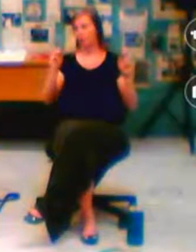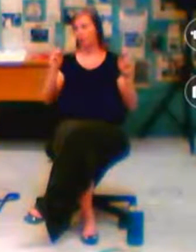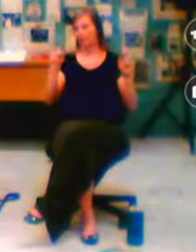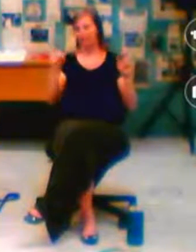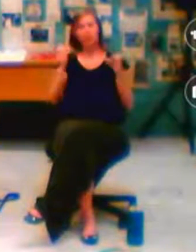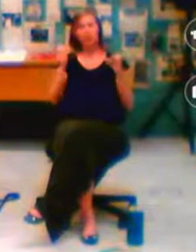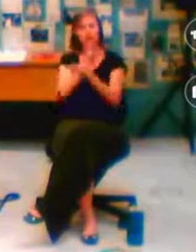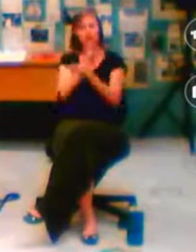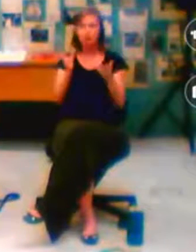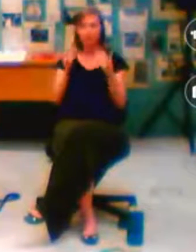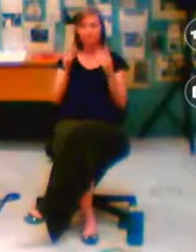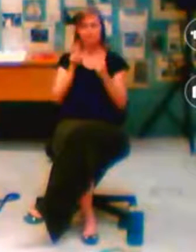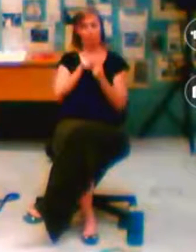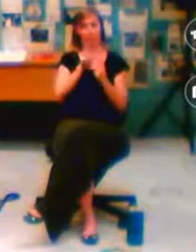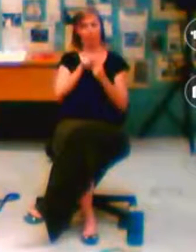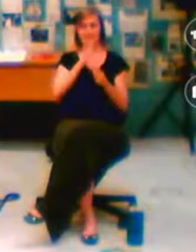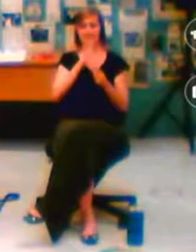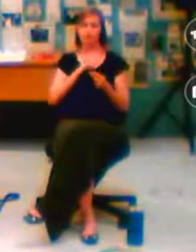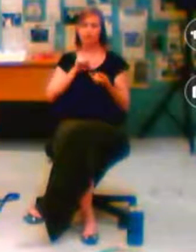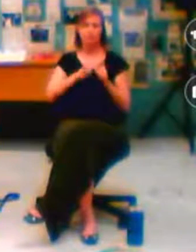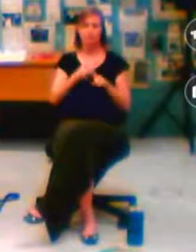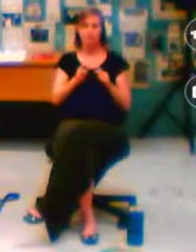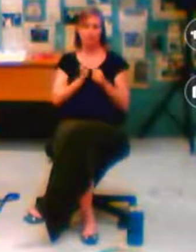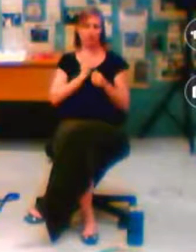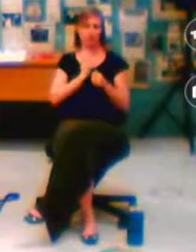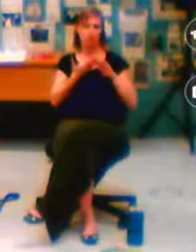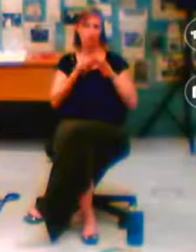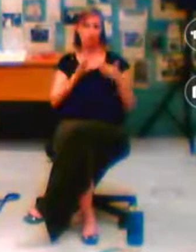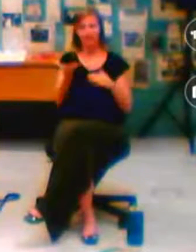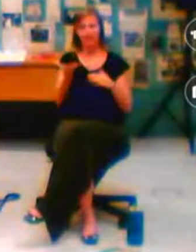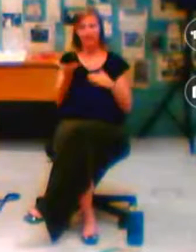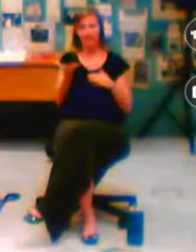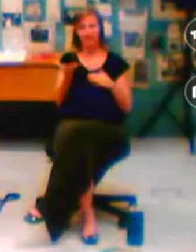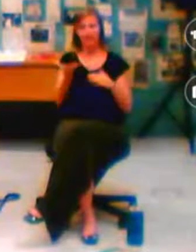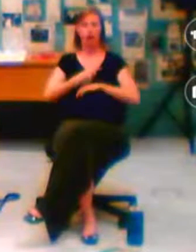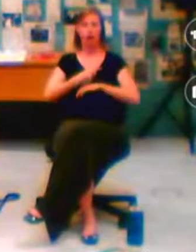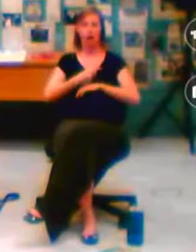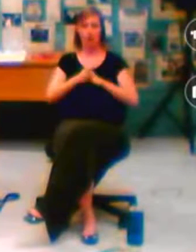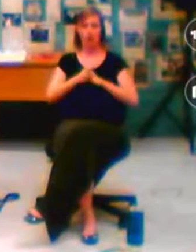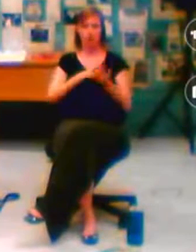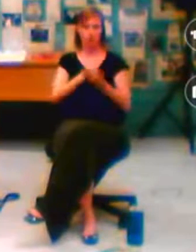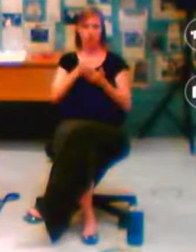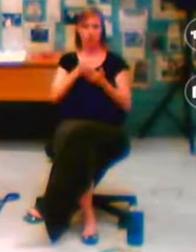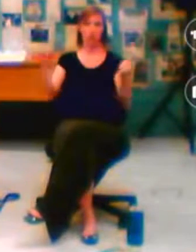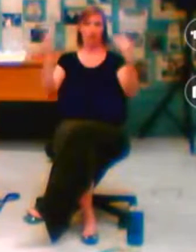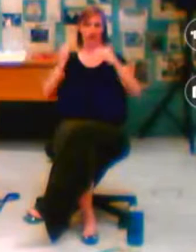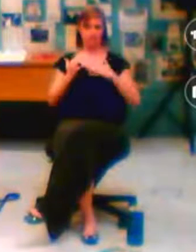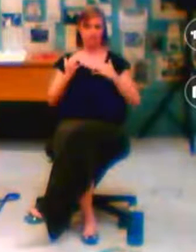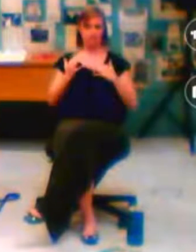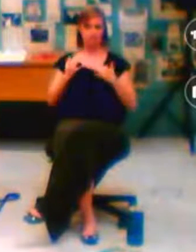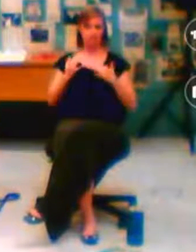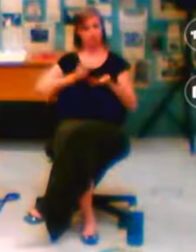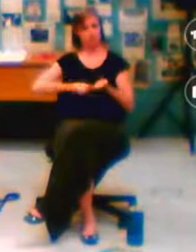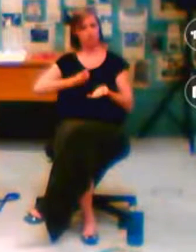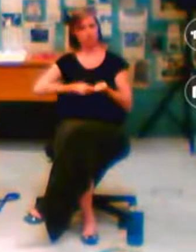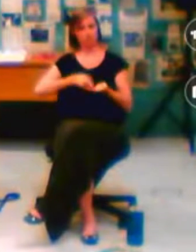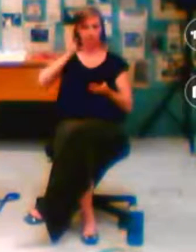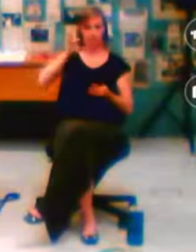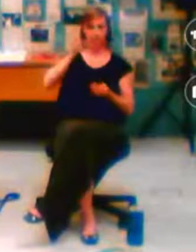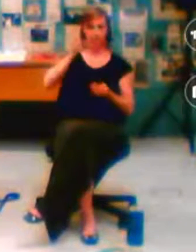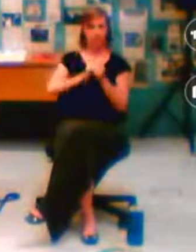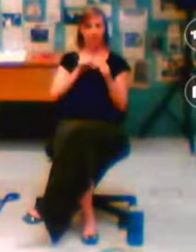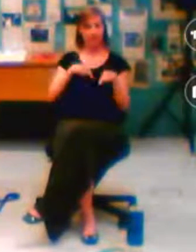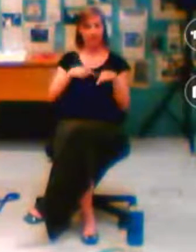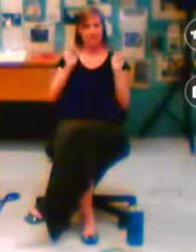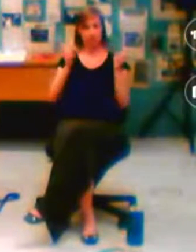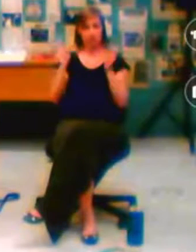to sit this long healthcare policy discussion. And I want to thank both Dr. Aguilar and Dr. Gorman. For folks who don't know these two ladies, they